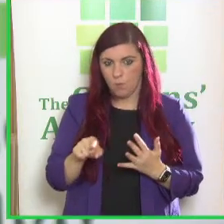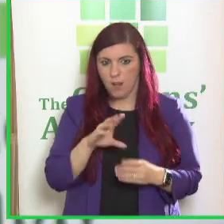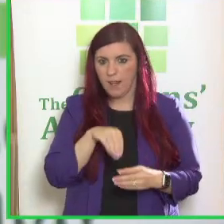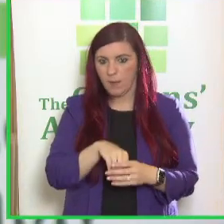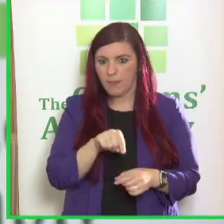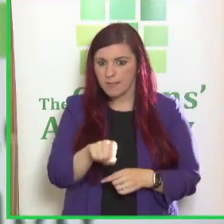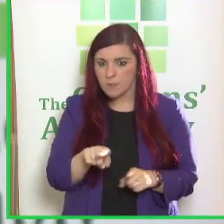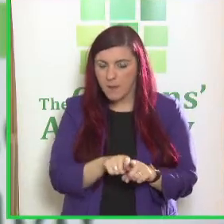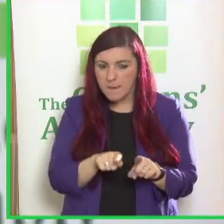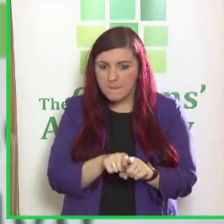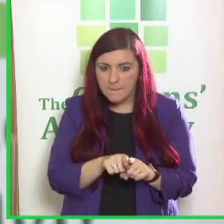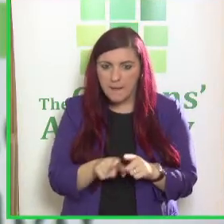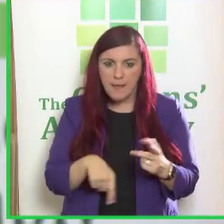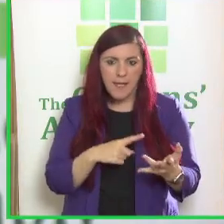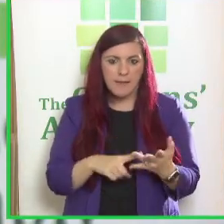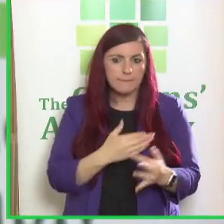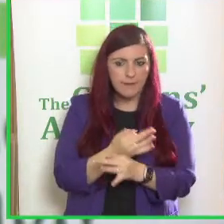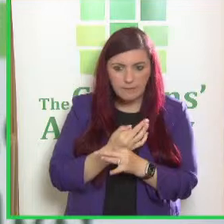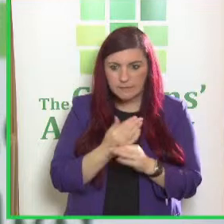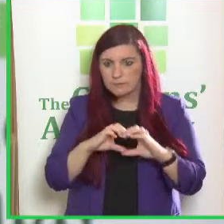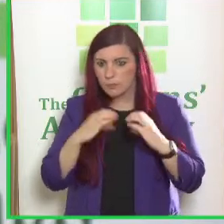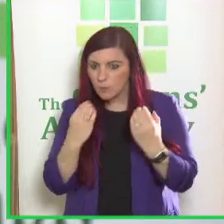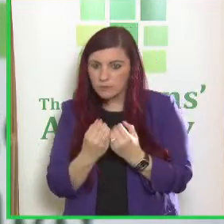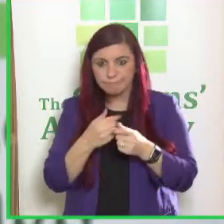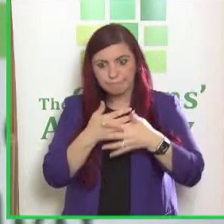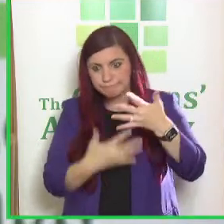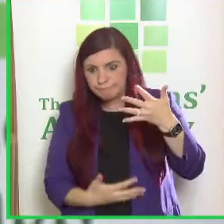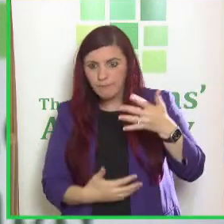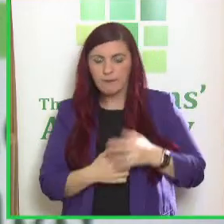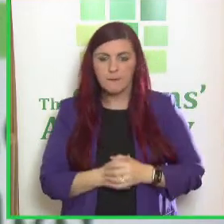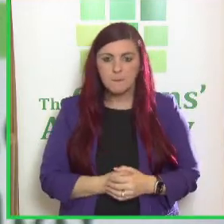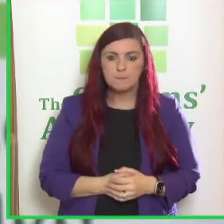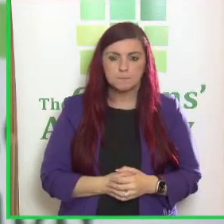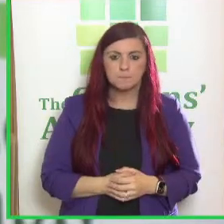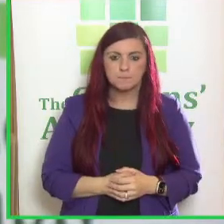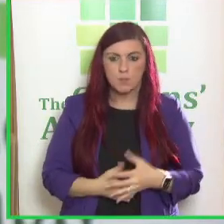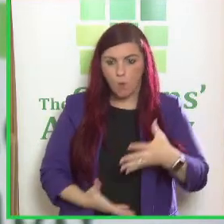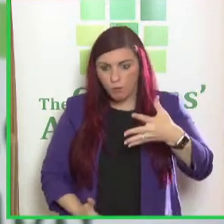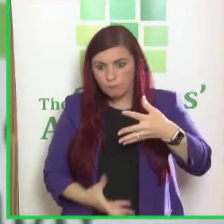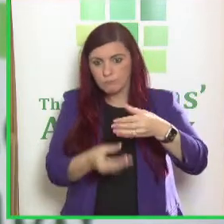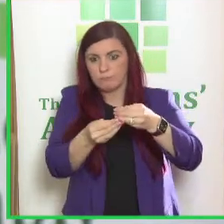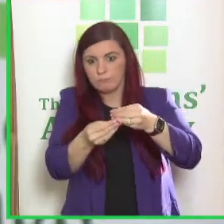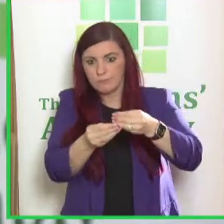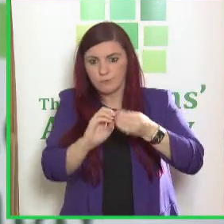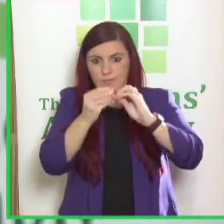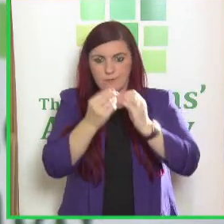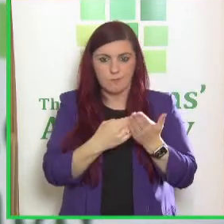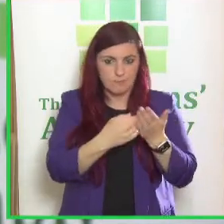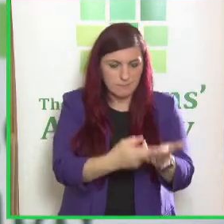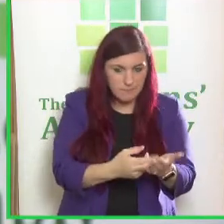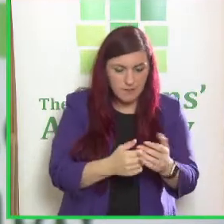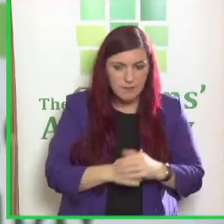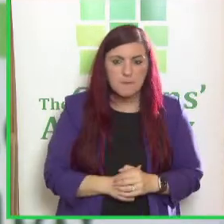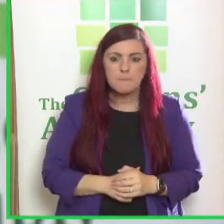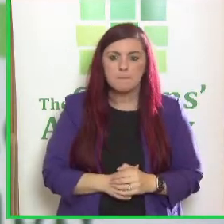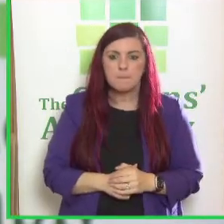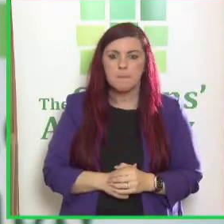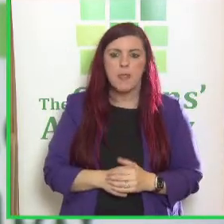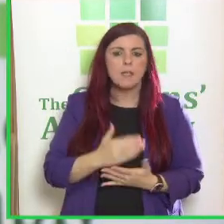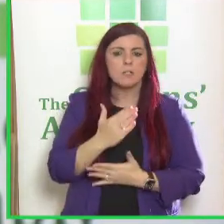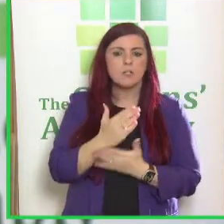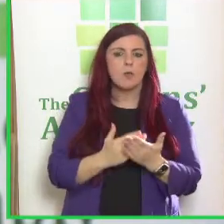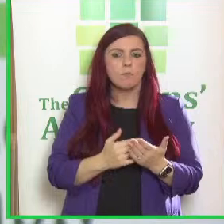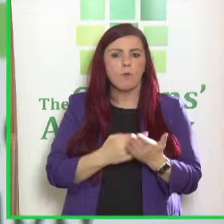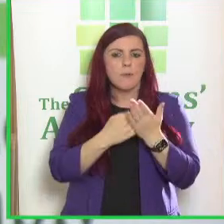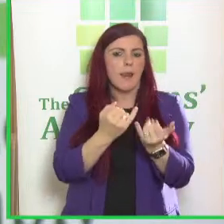well, and families and communities, of course. So some details not fully determined in relation to recommendation 17